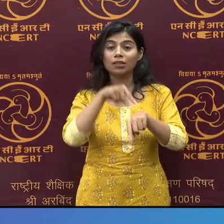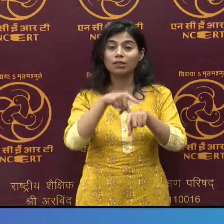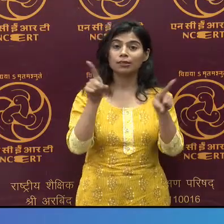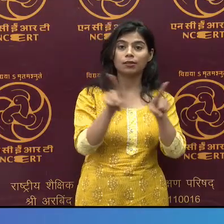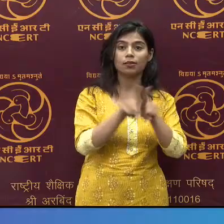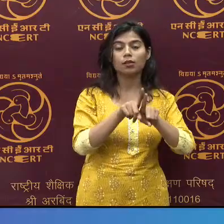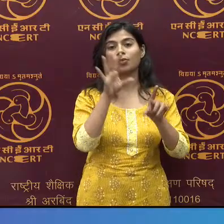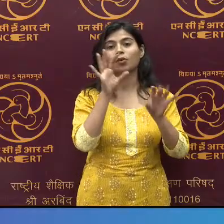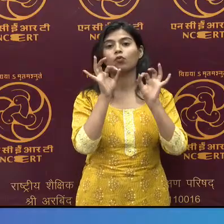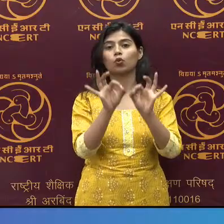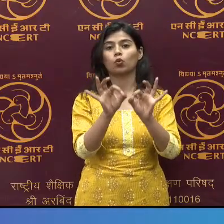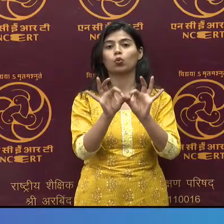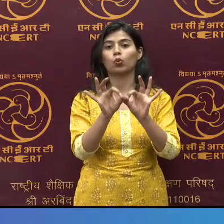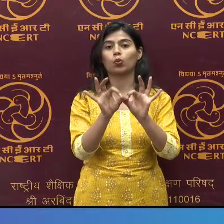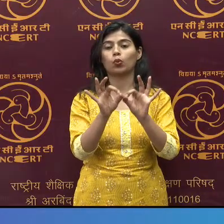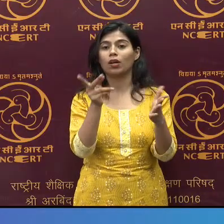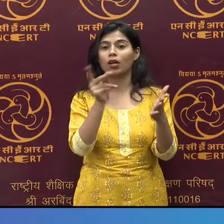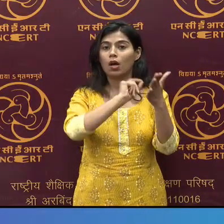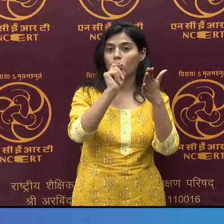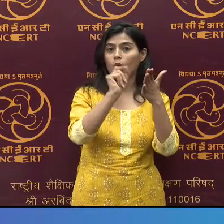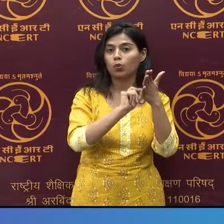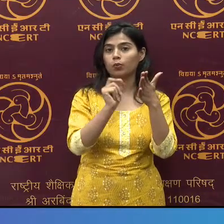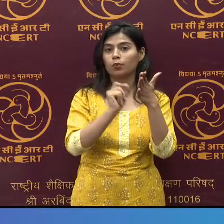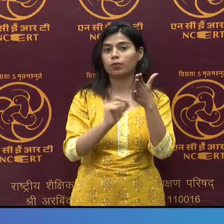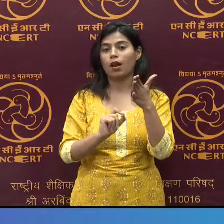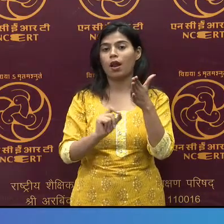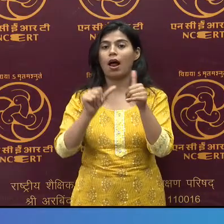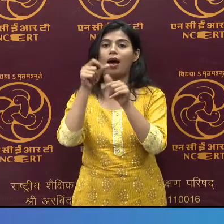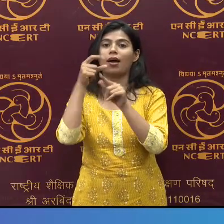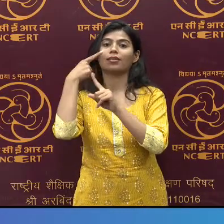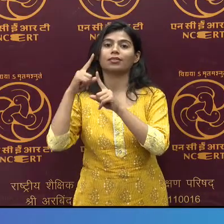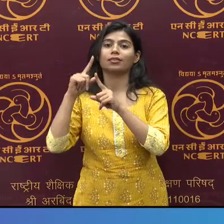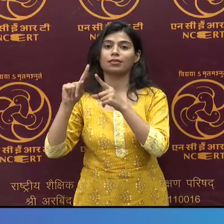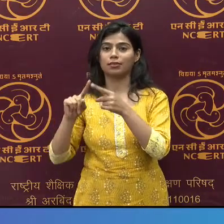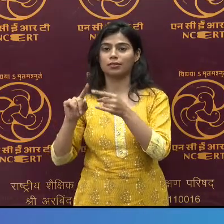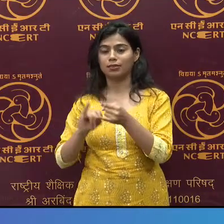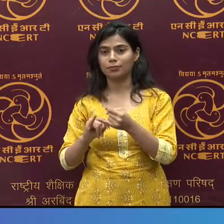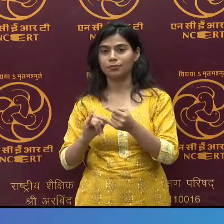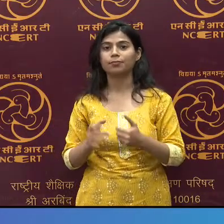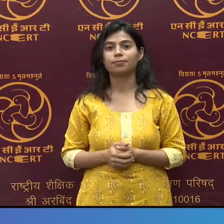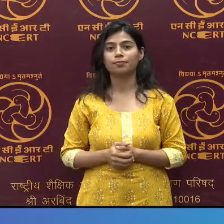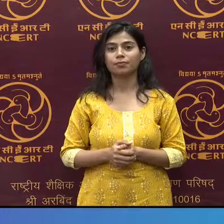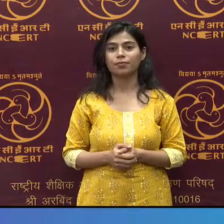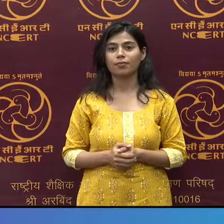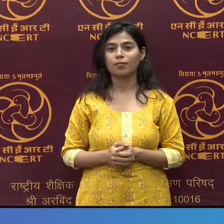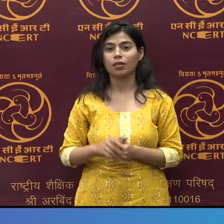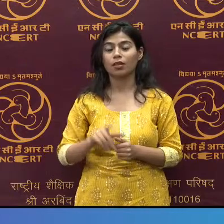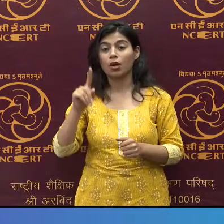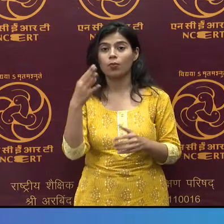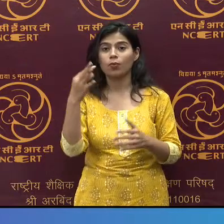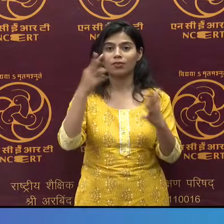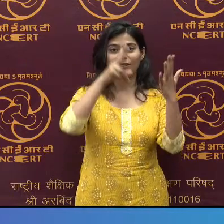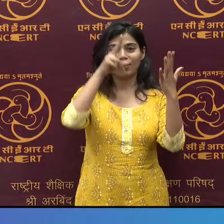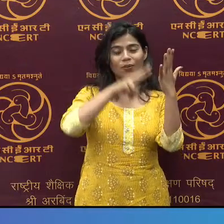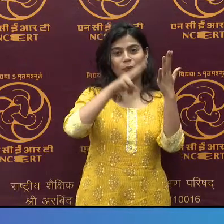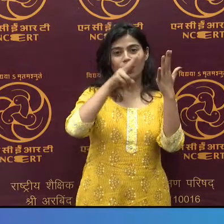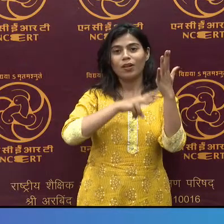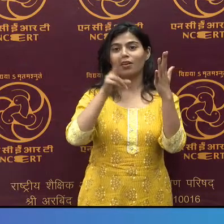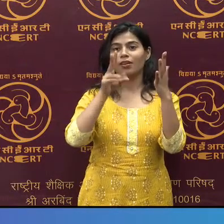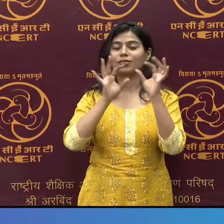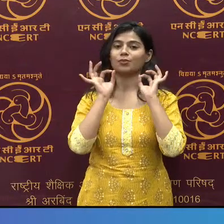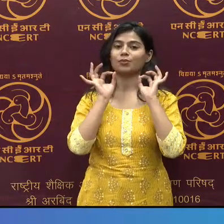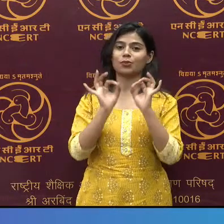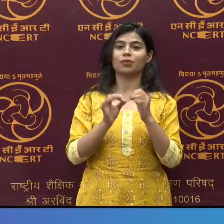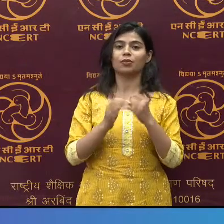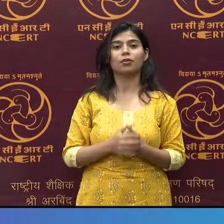get good marks and you can be a good writer while writing an article. Exactly. And you should, you can even learn to be cool.